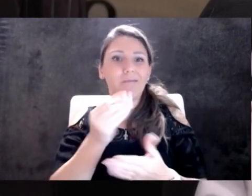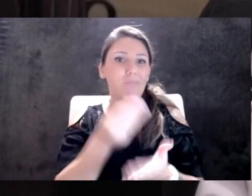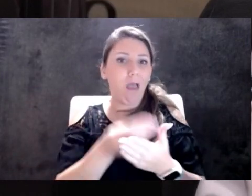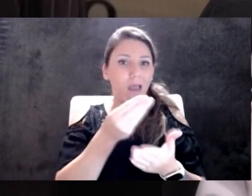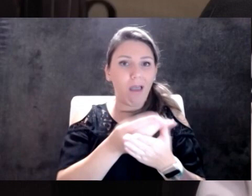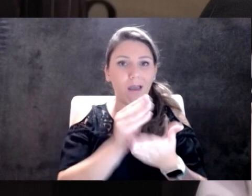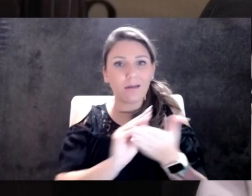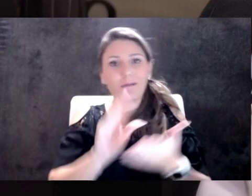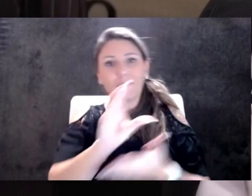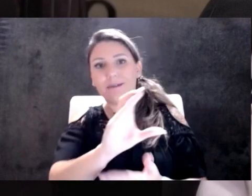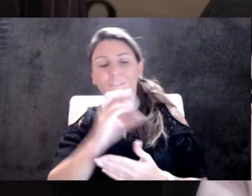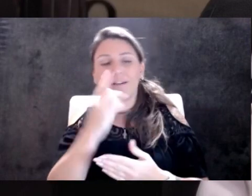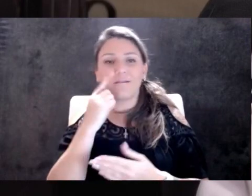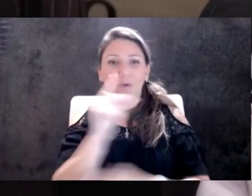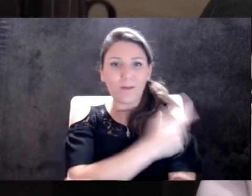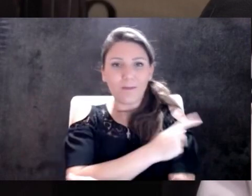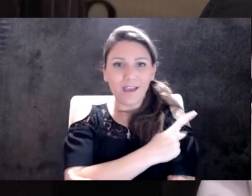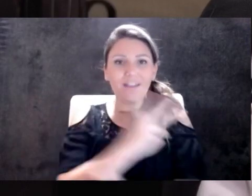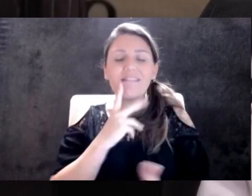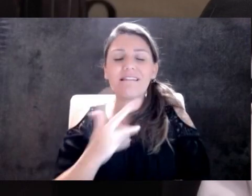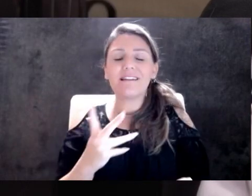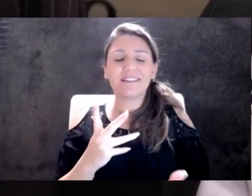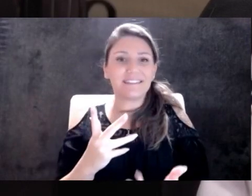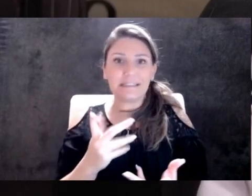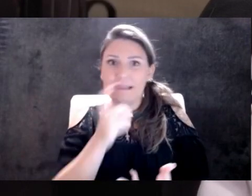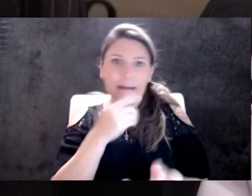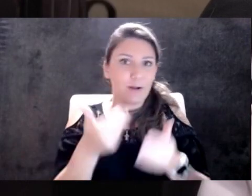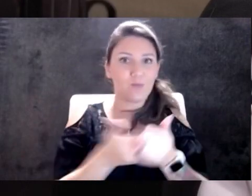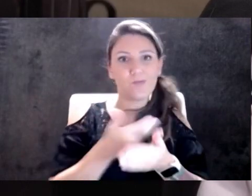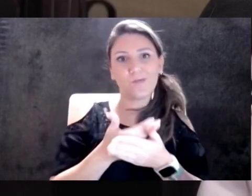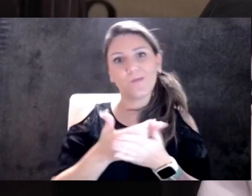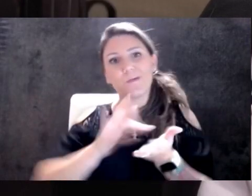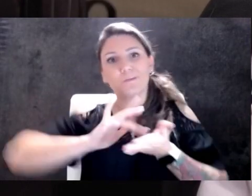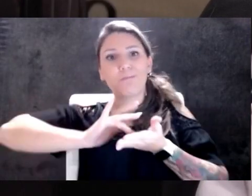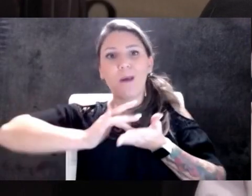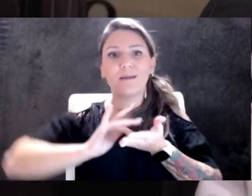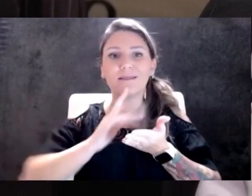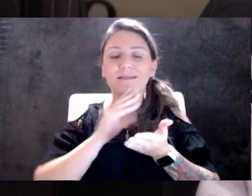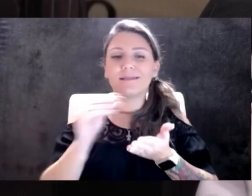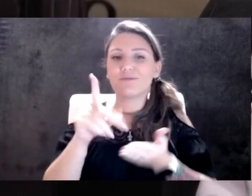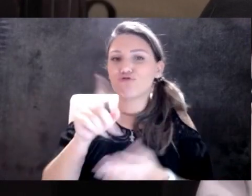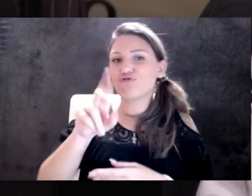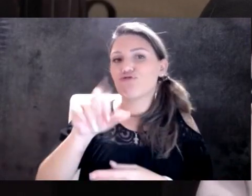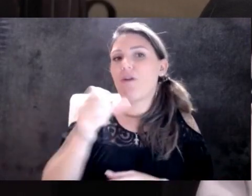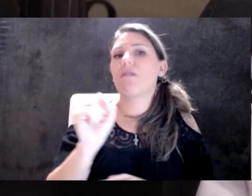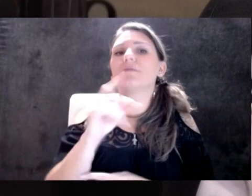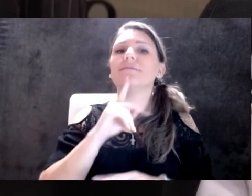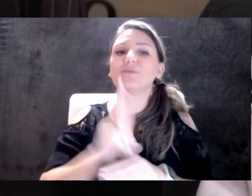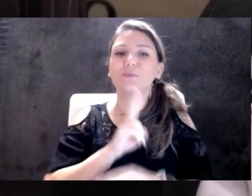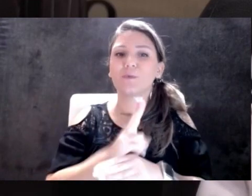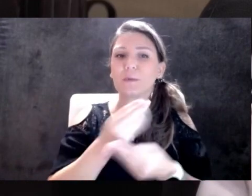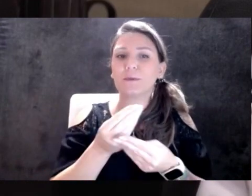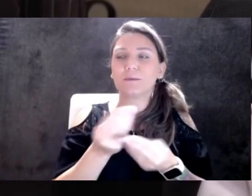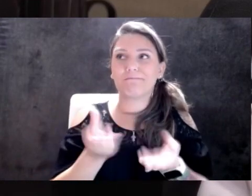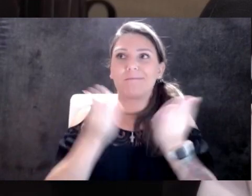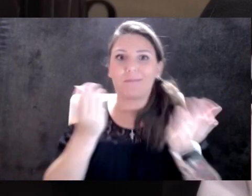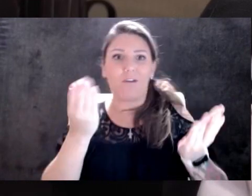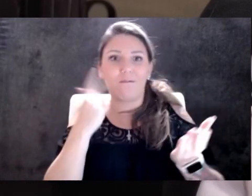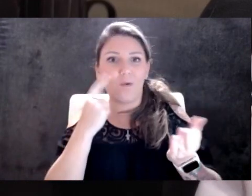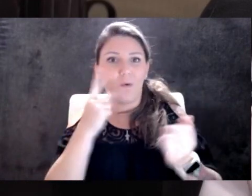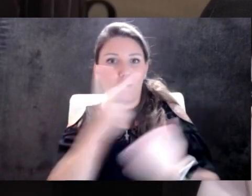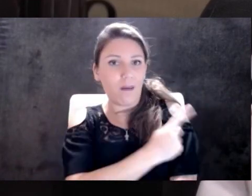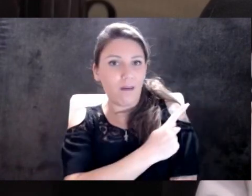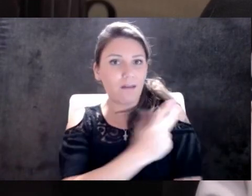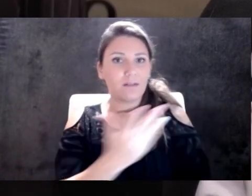and we wouldn't have newer drugs and agents and modalities to offer to our patients if our patients